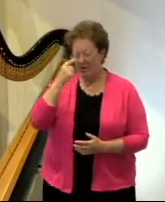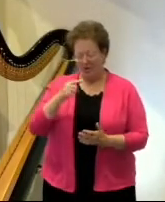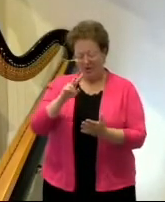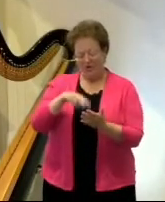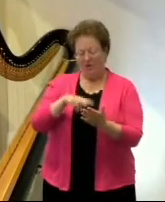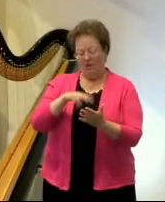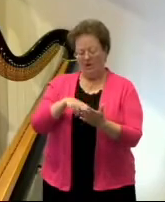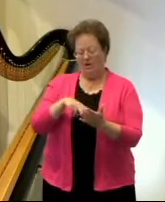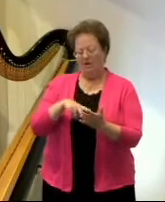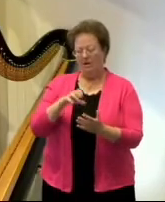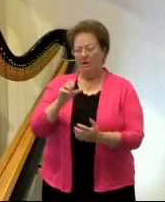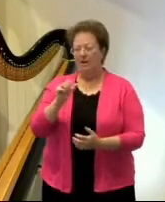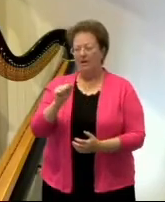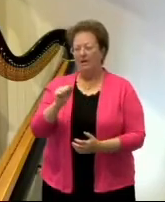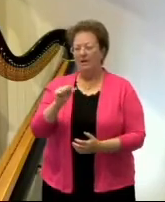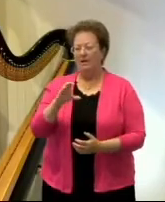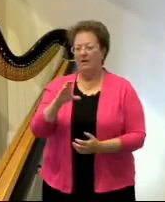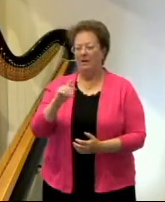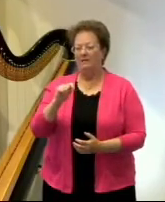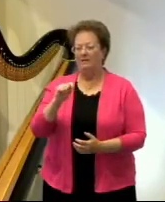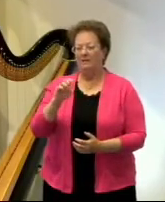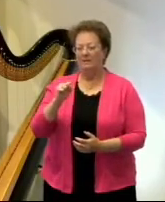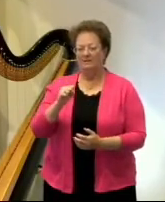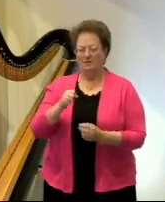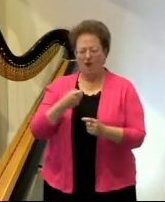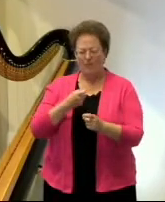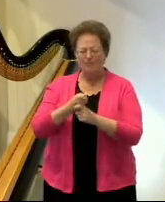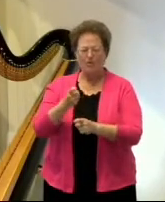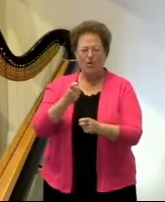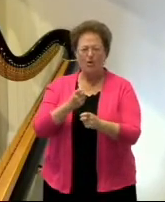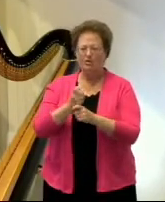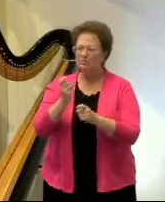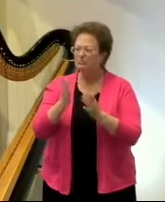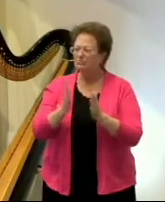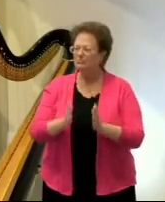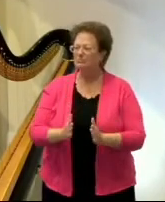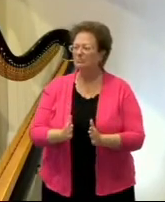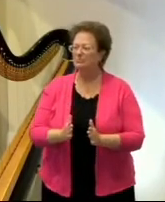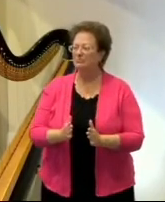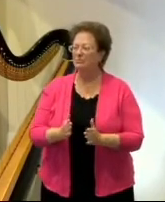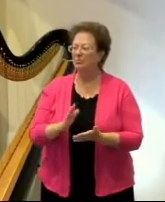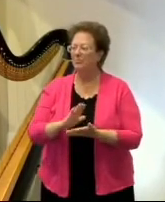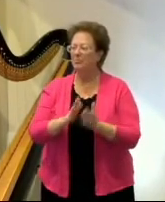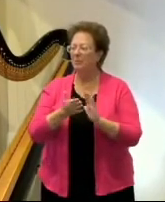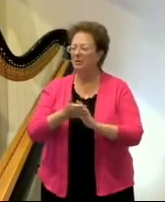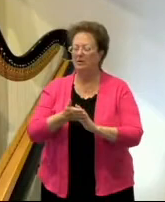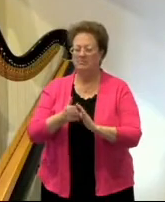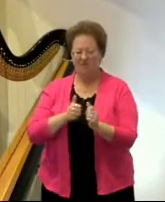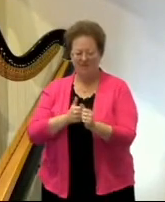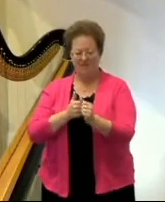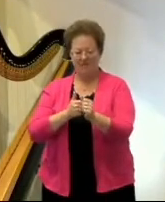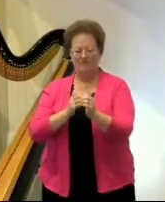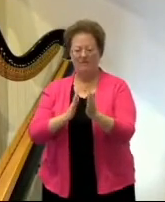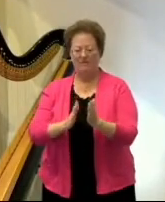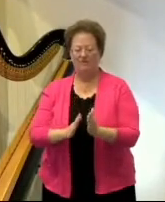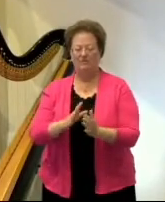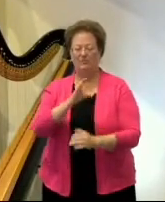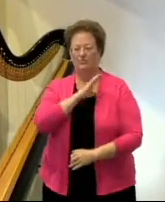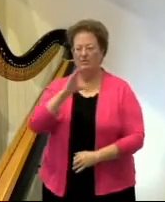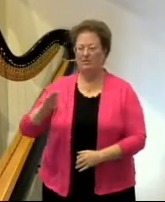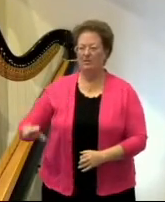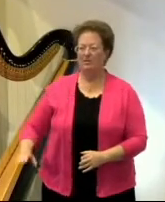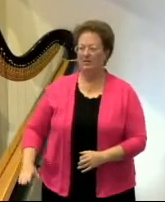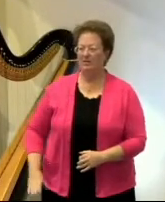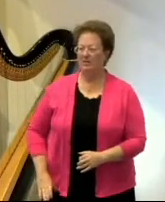Acts. Paul, the premier persecutor of Christianity, becomes the heir apostle to the Gentiles for Christianity,